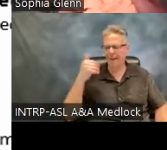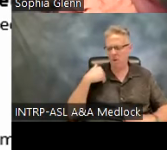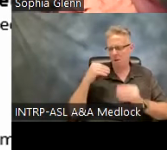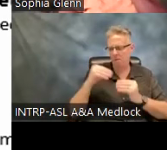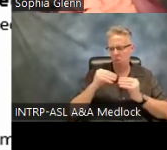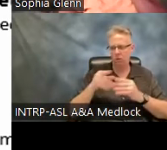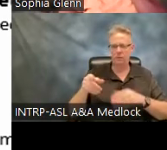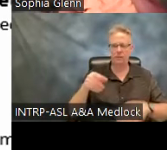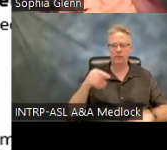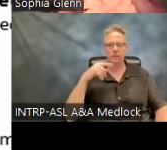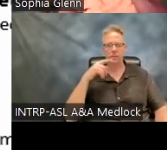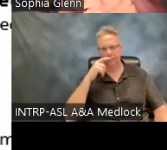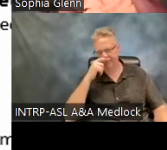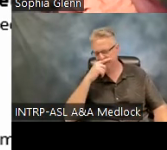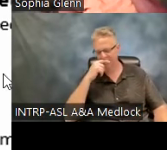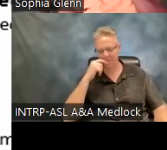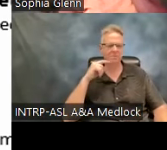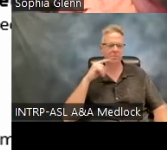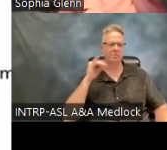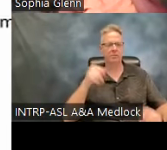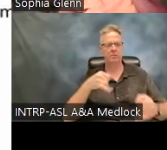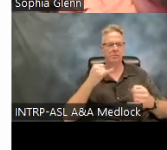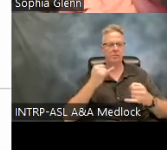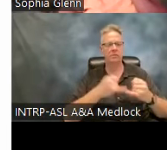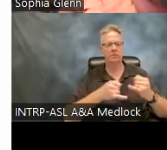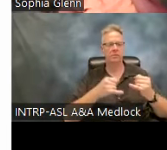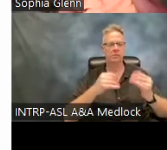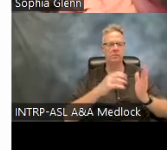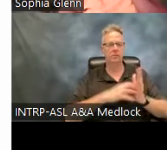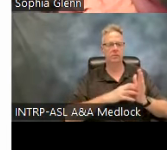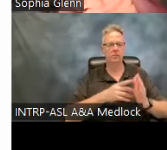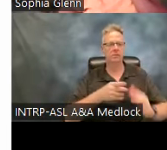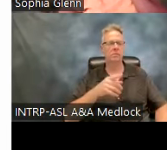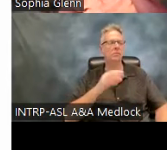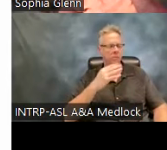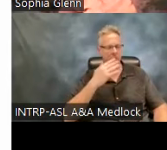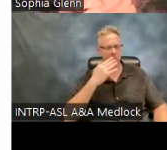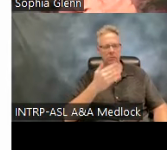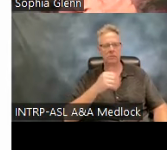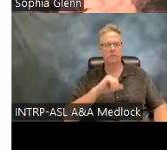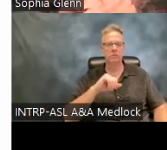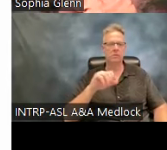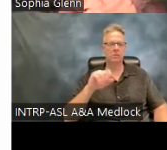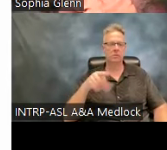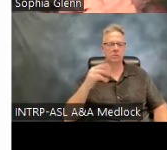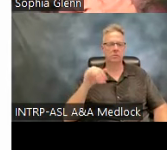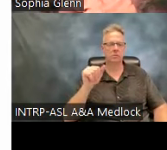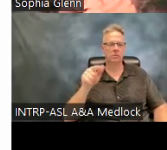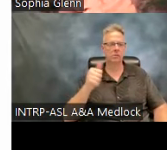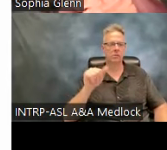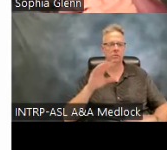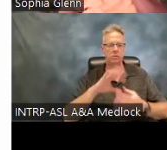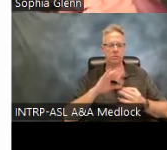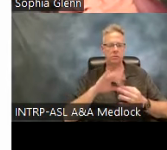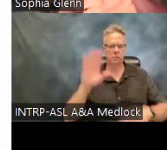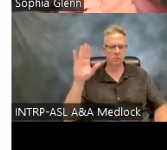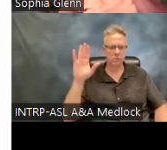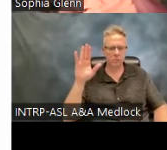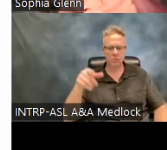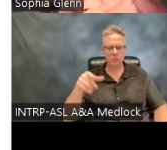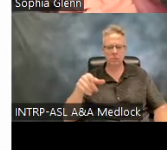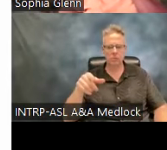The final section, and we'll kind of. Oh, yes. Thank you. And Commissioner Sophia, do you have a comment? Or you were